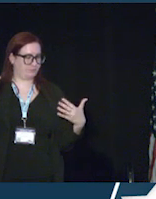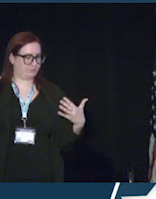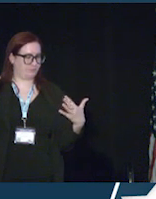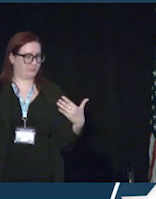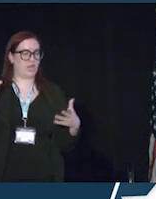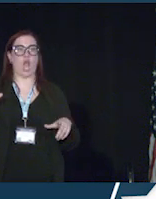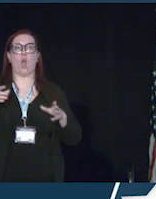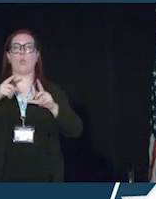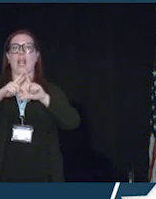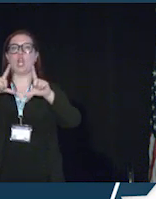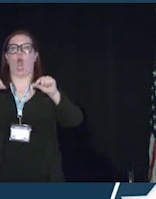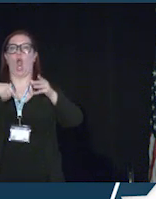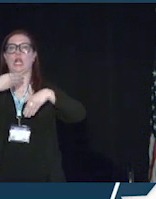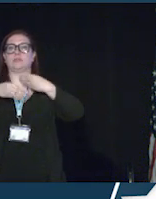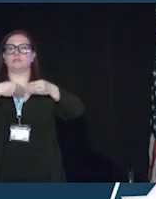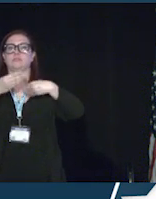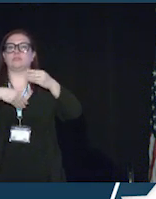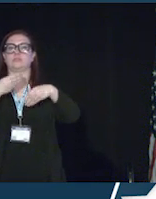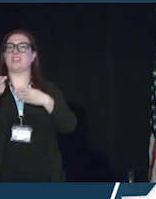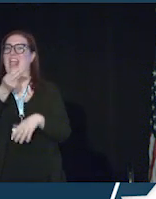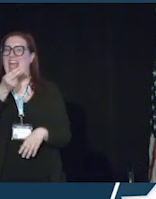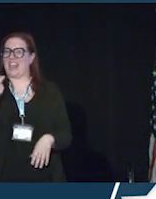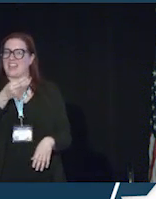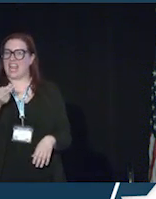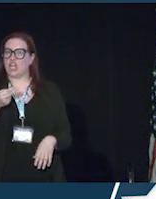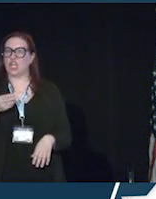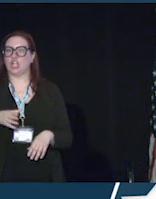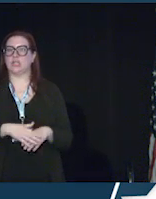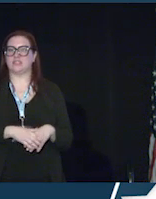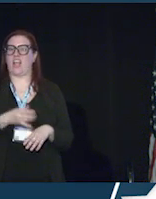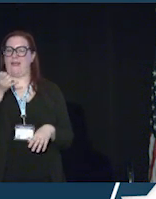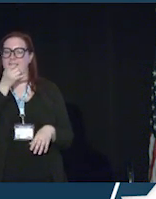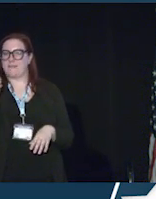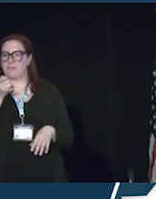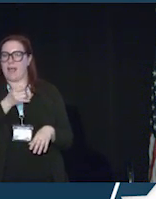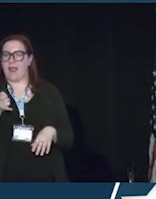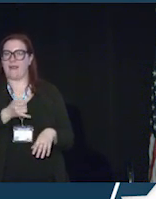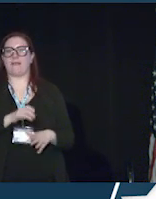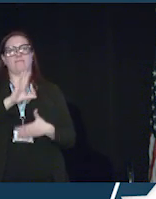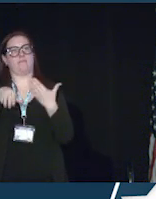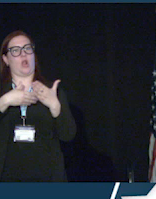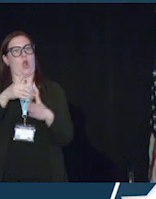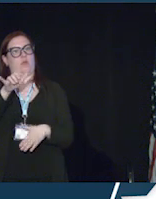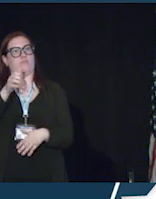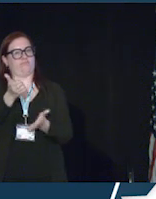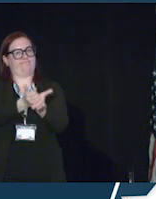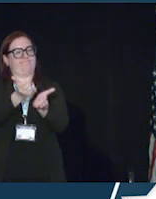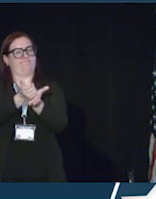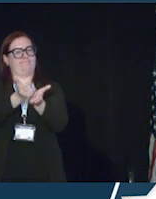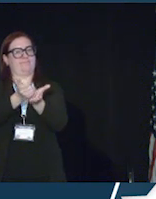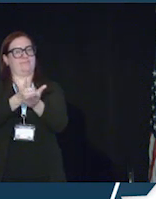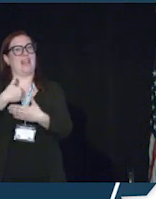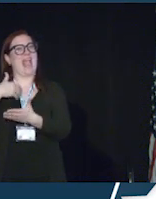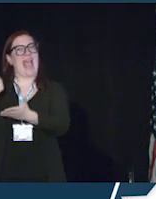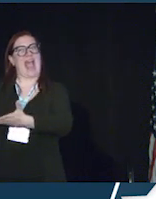cue cards, highlighters, underlining, having someone